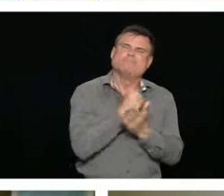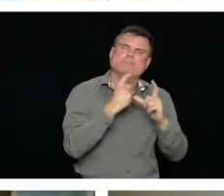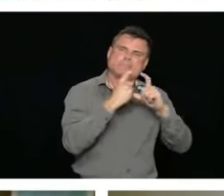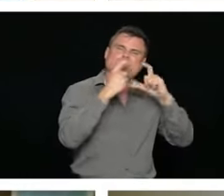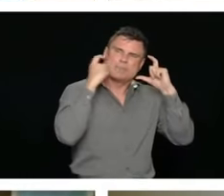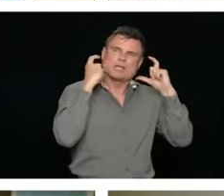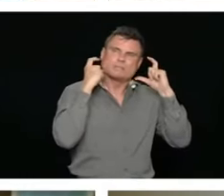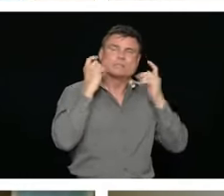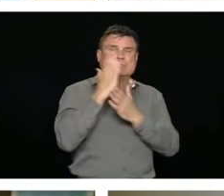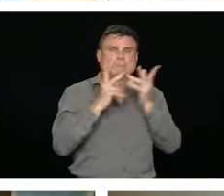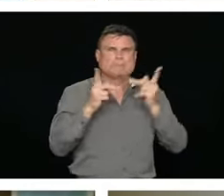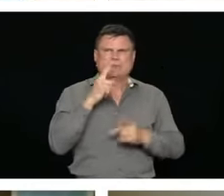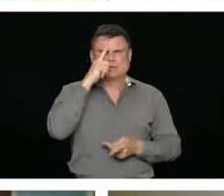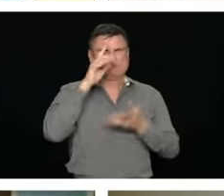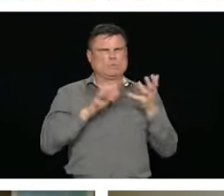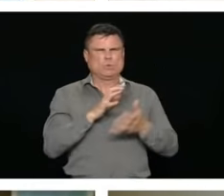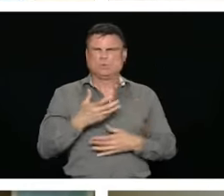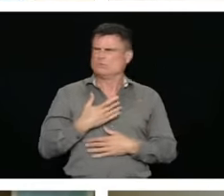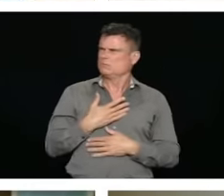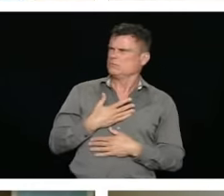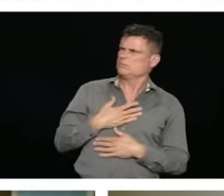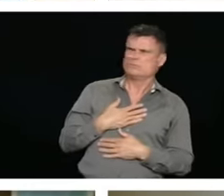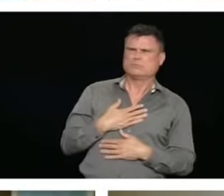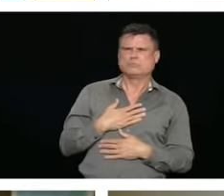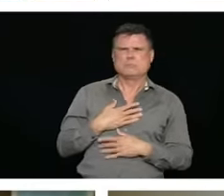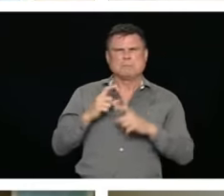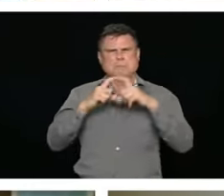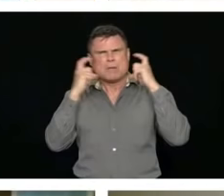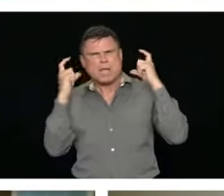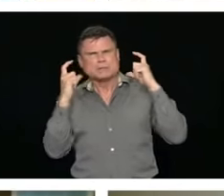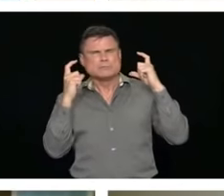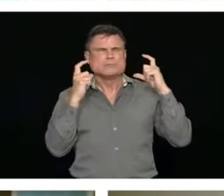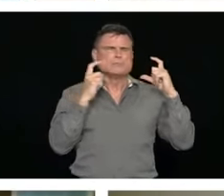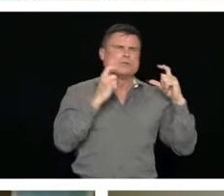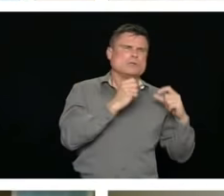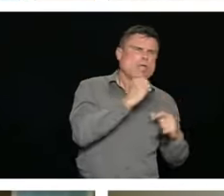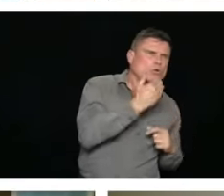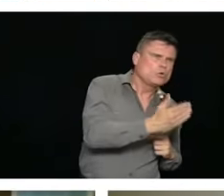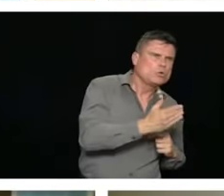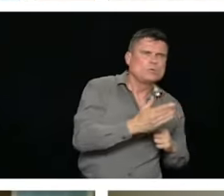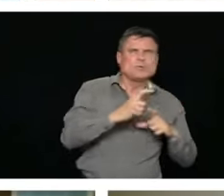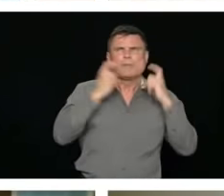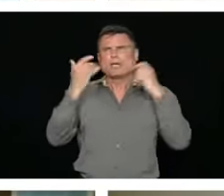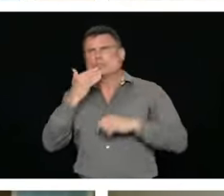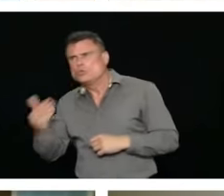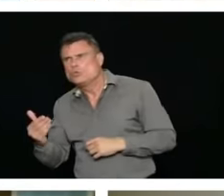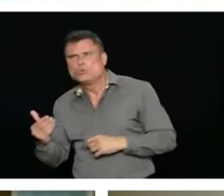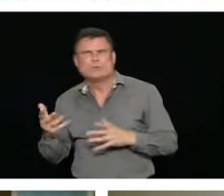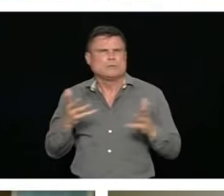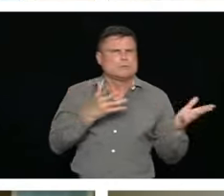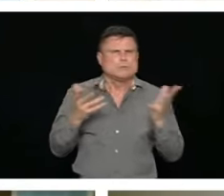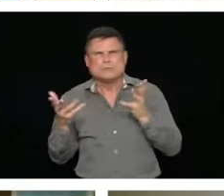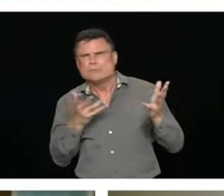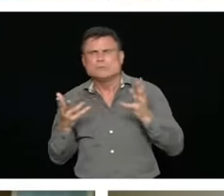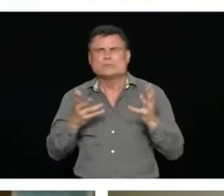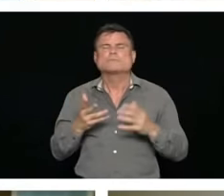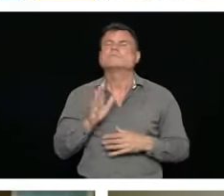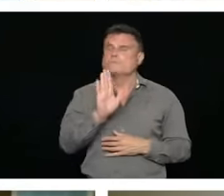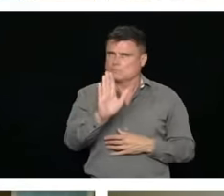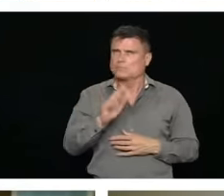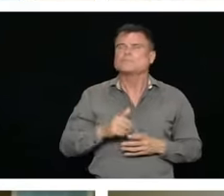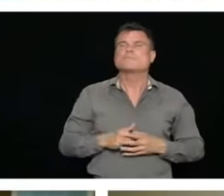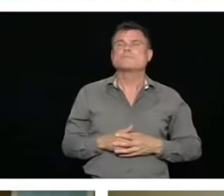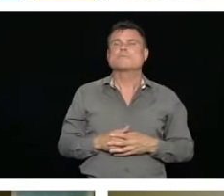really about what one does in public settings that are uncontrolled versus controlled settings. And I'm happy to say that